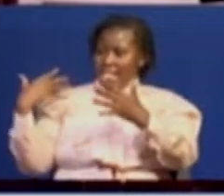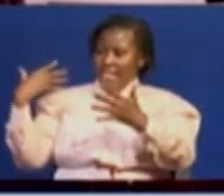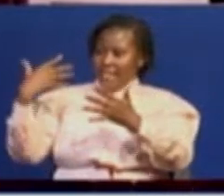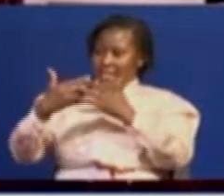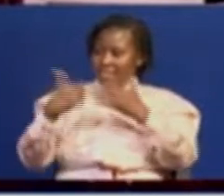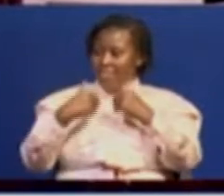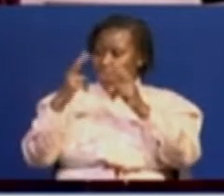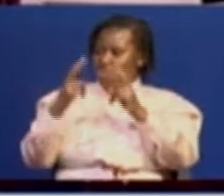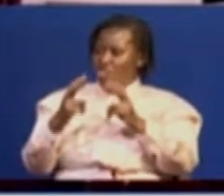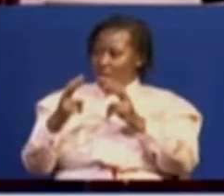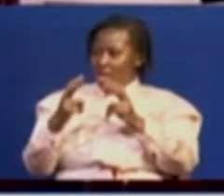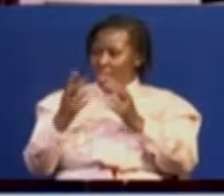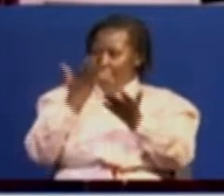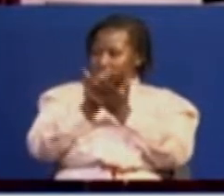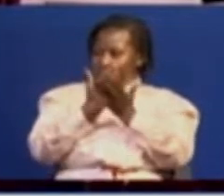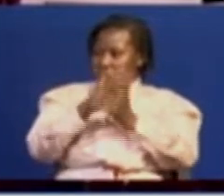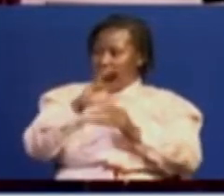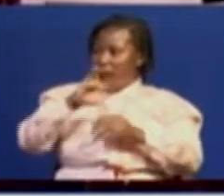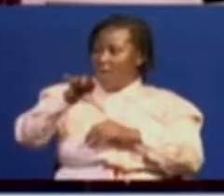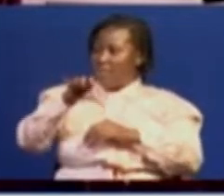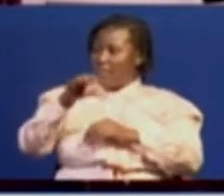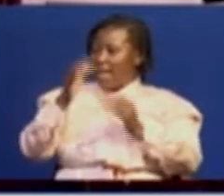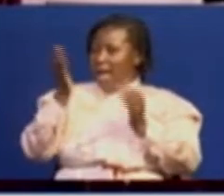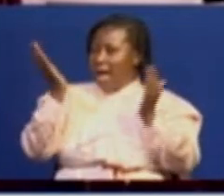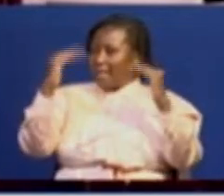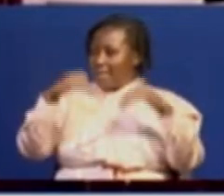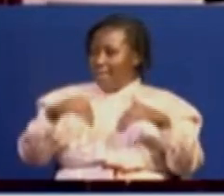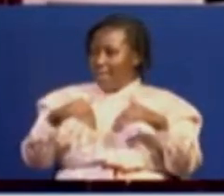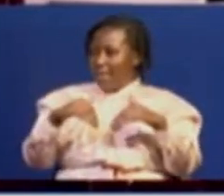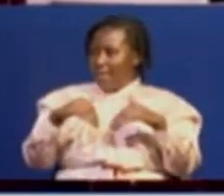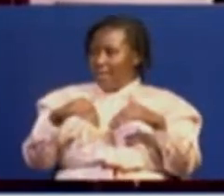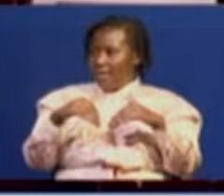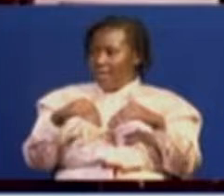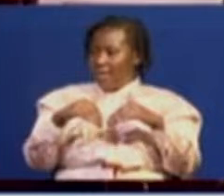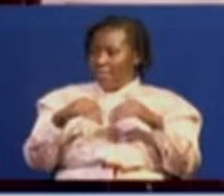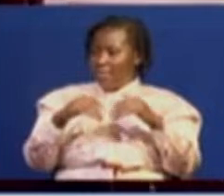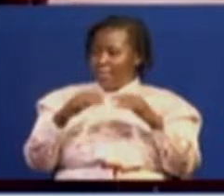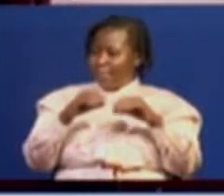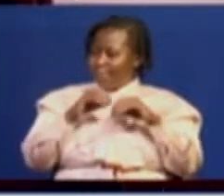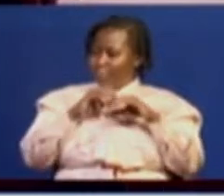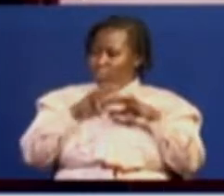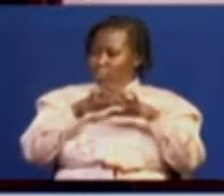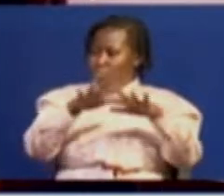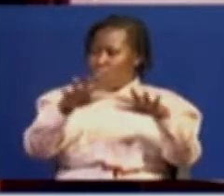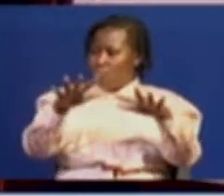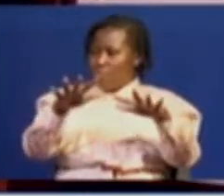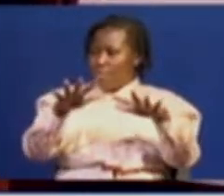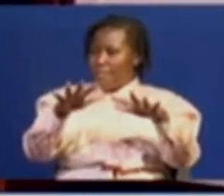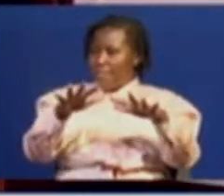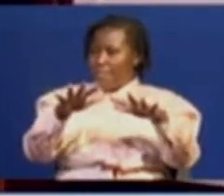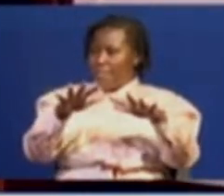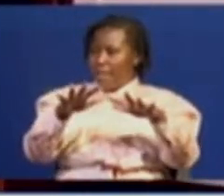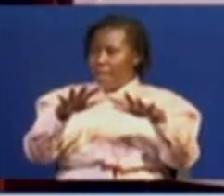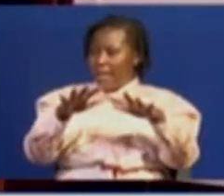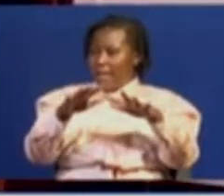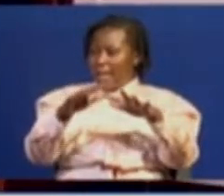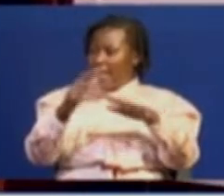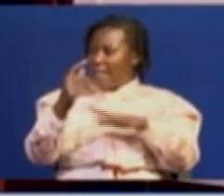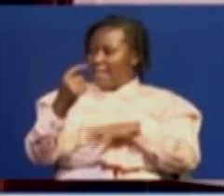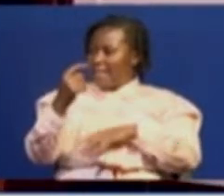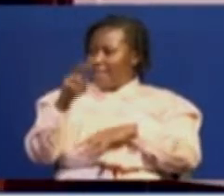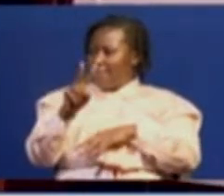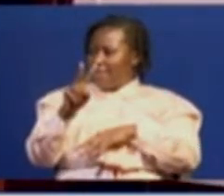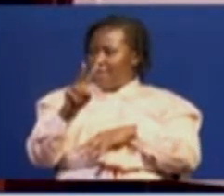since I moved this motion in the county assembly. It has been circulated in Baita